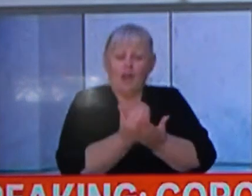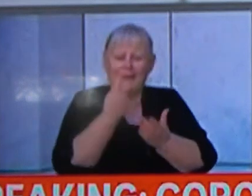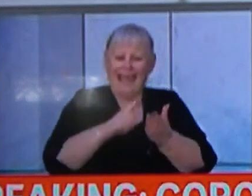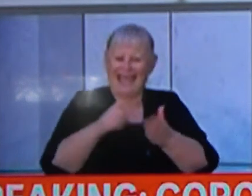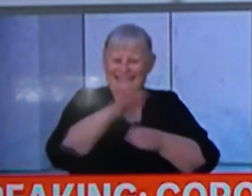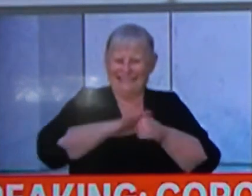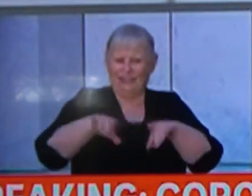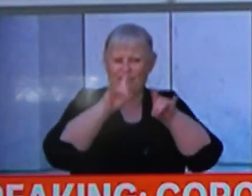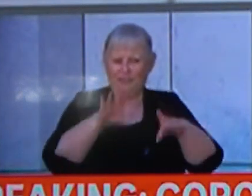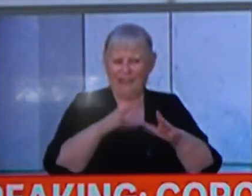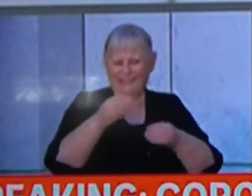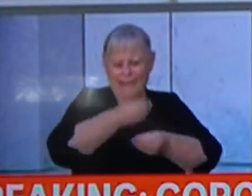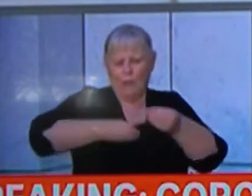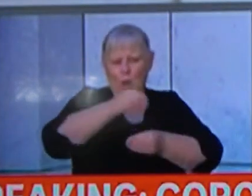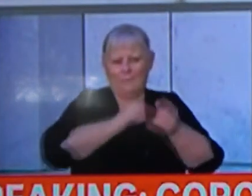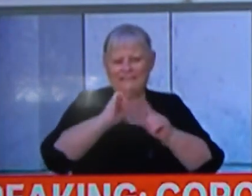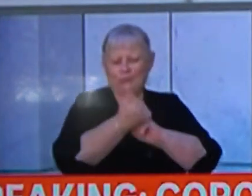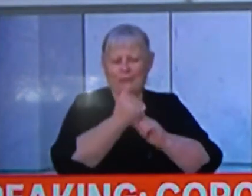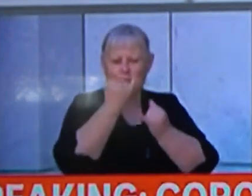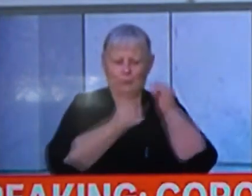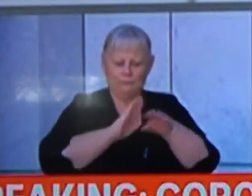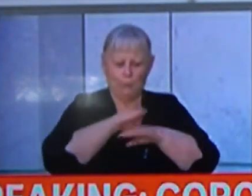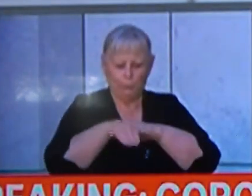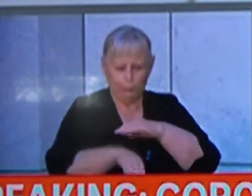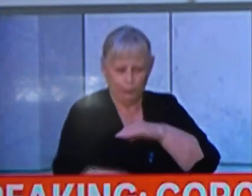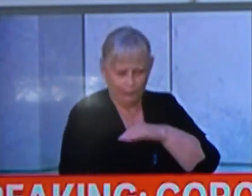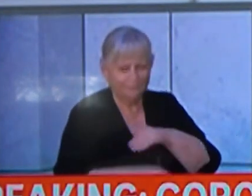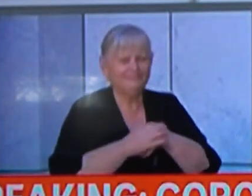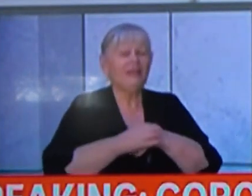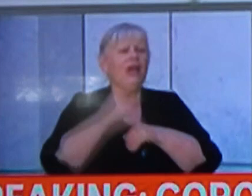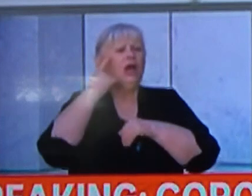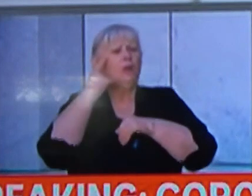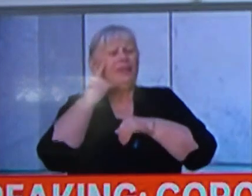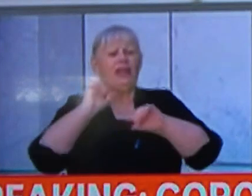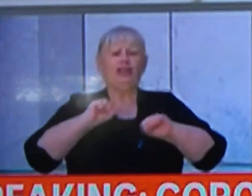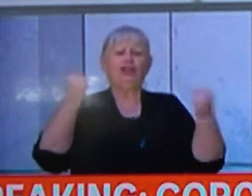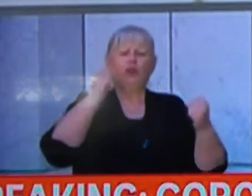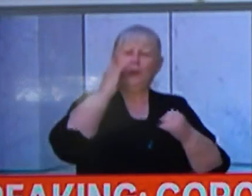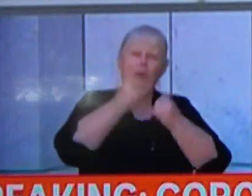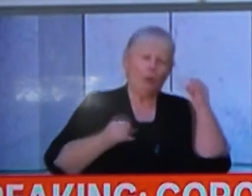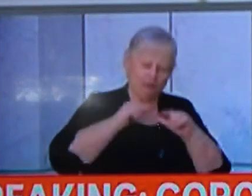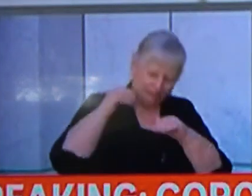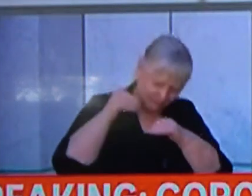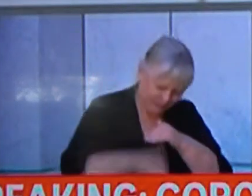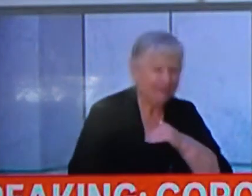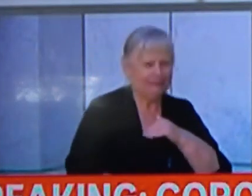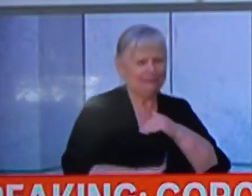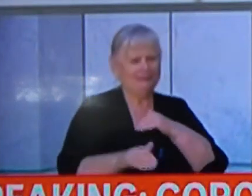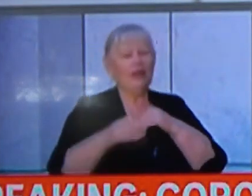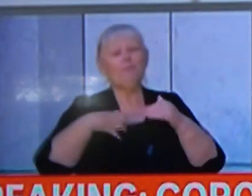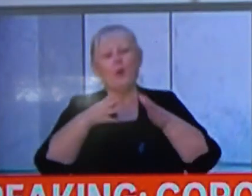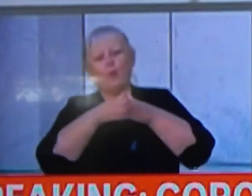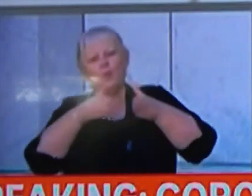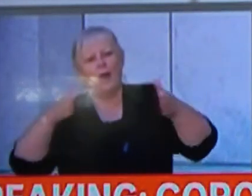economic environment has deteriorated. We now expect the economic shock to be deeper,